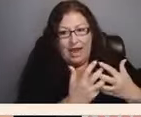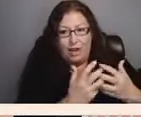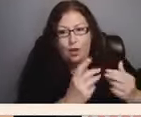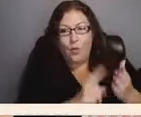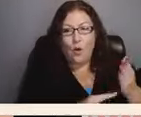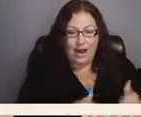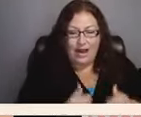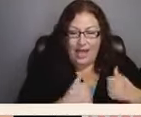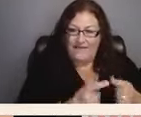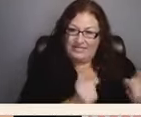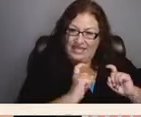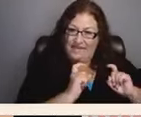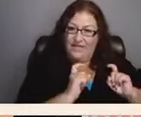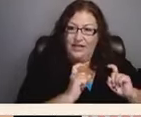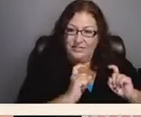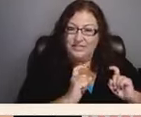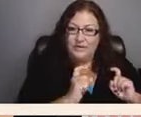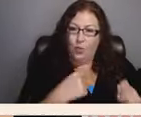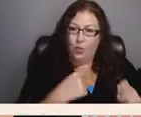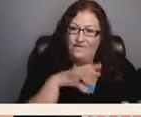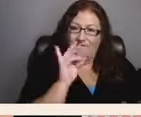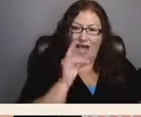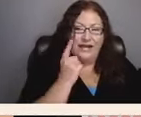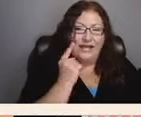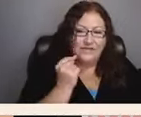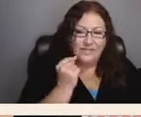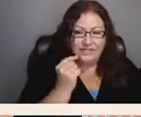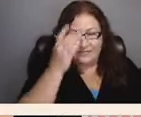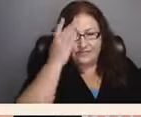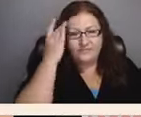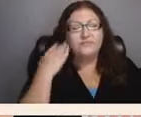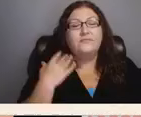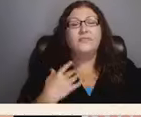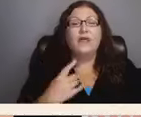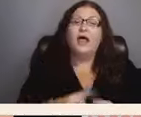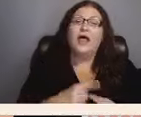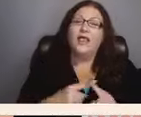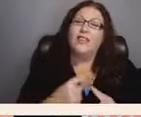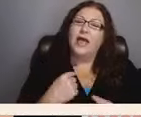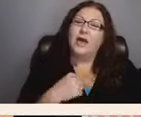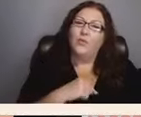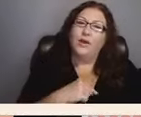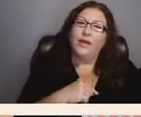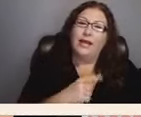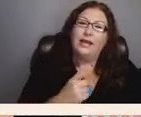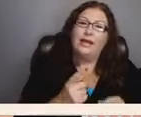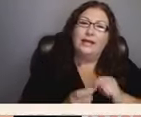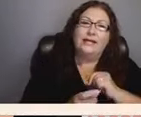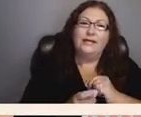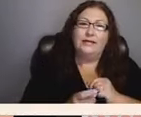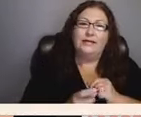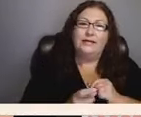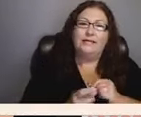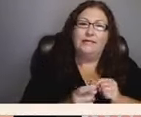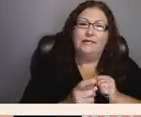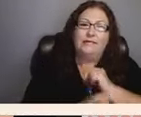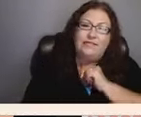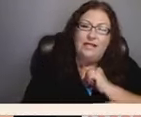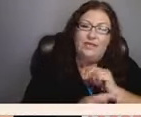us. We find the gifts. And then we get tempted away from our quest. That's number 7